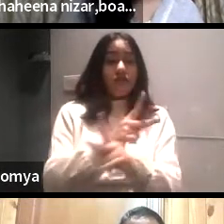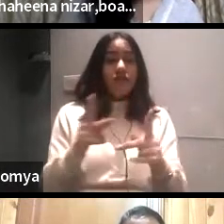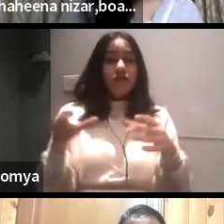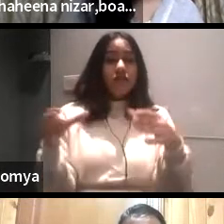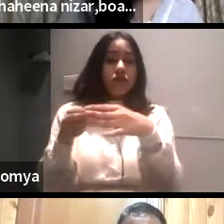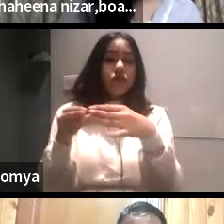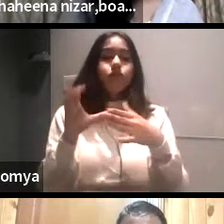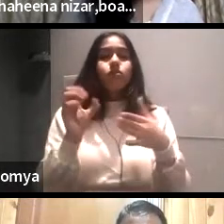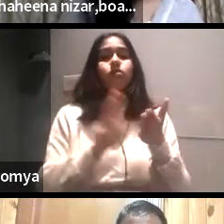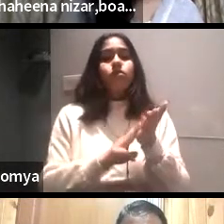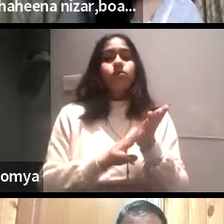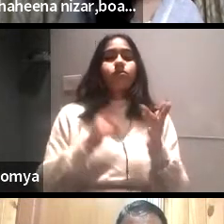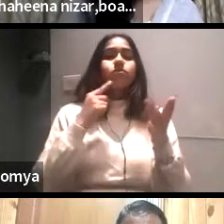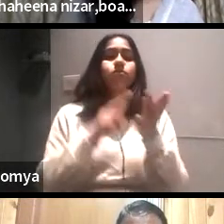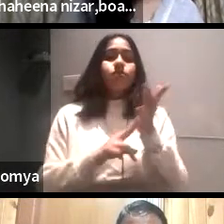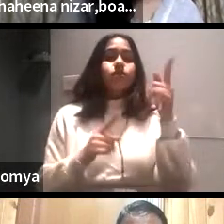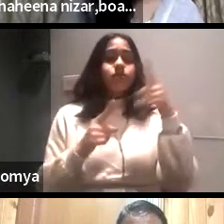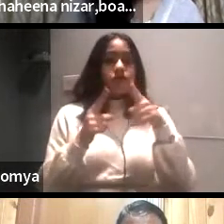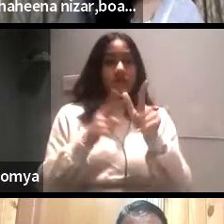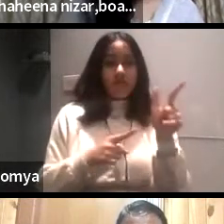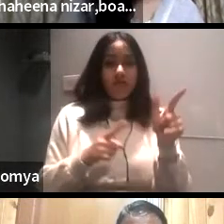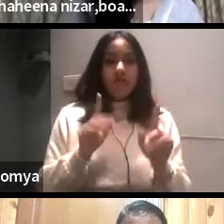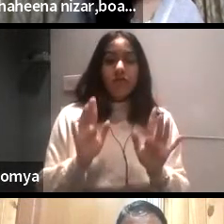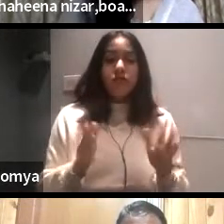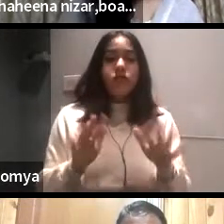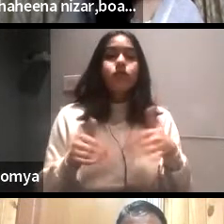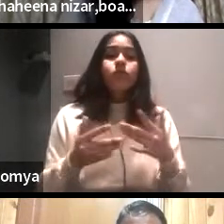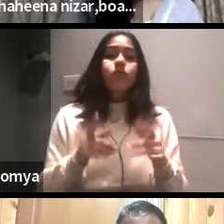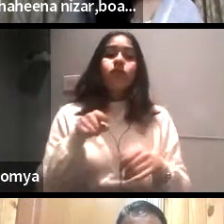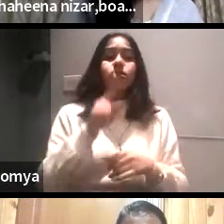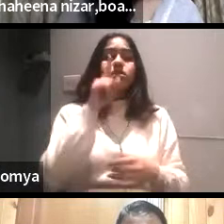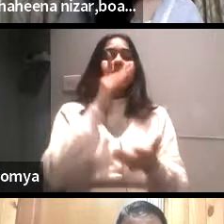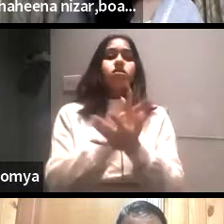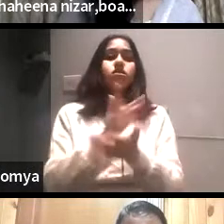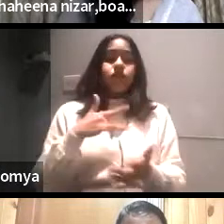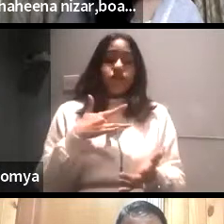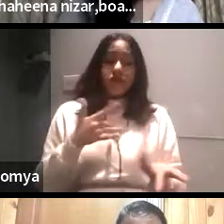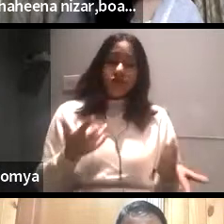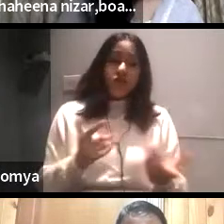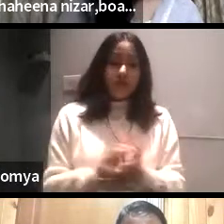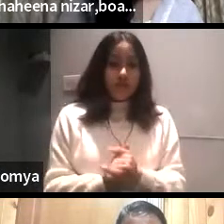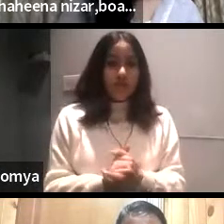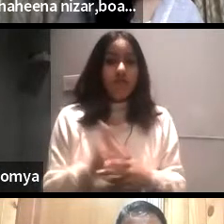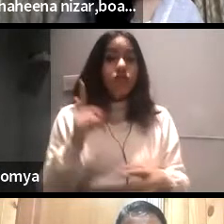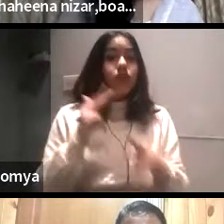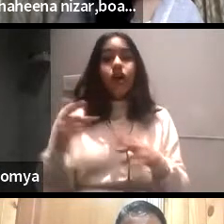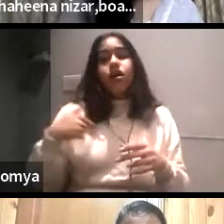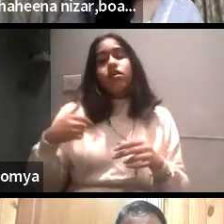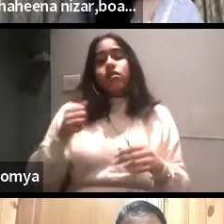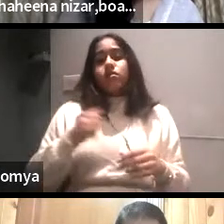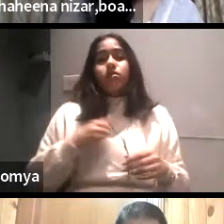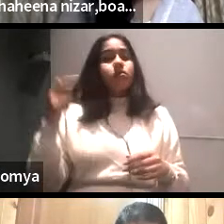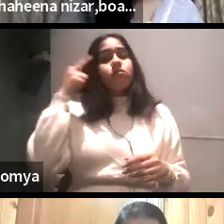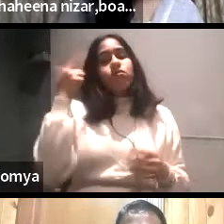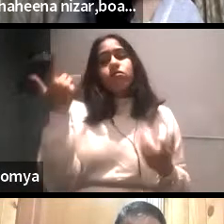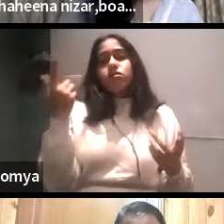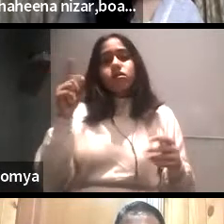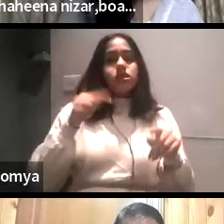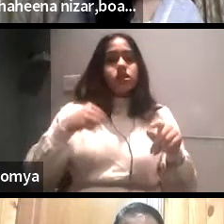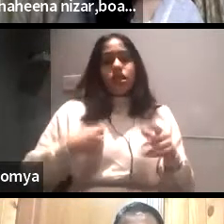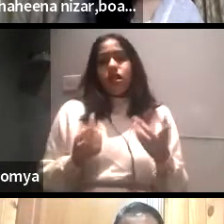to me, my legs might not work properly, my arms might not work properly, whatever it is, but my mind's perfectly fine and I'm sharp